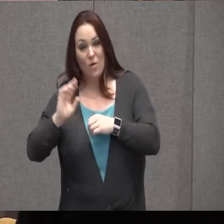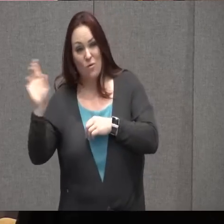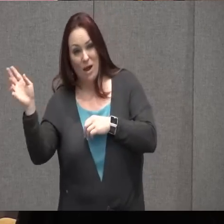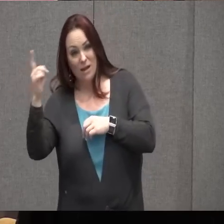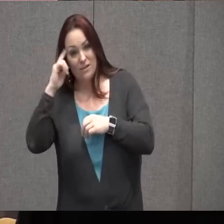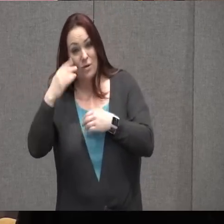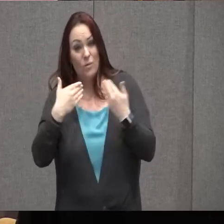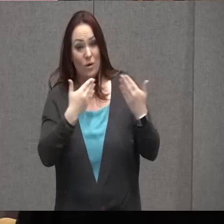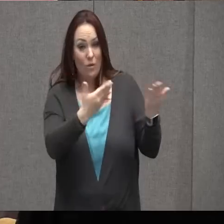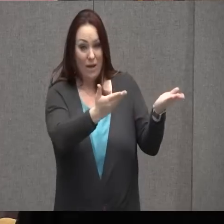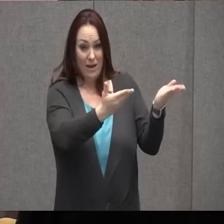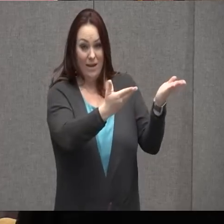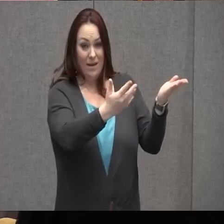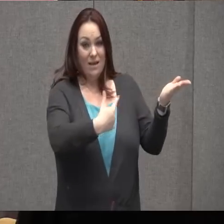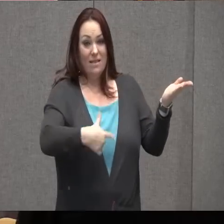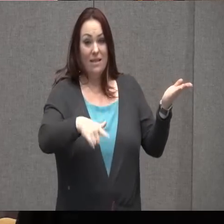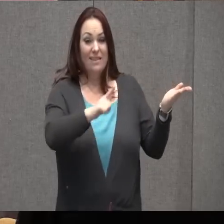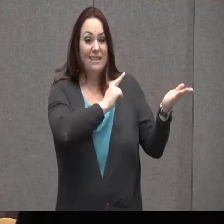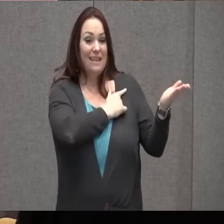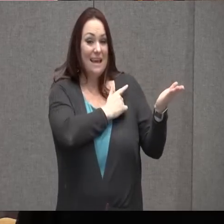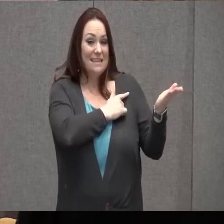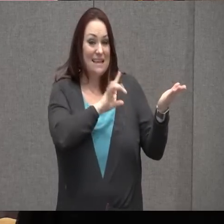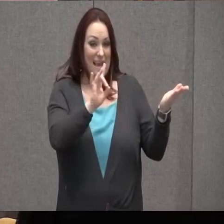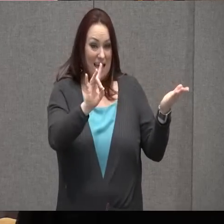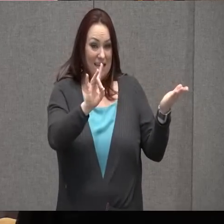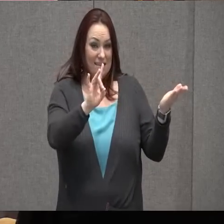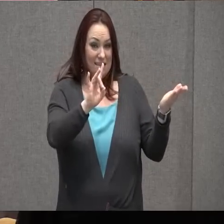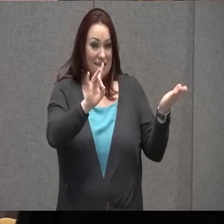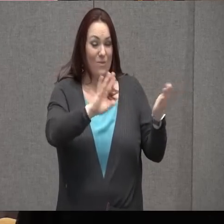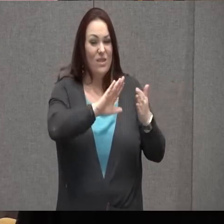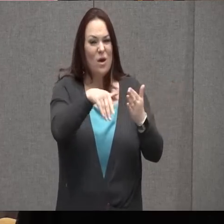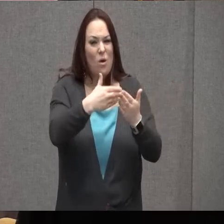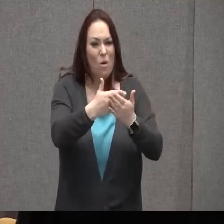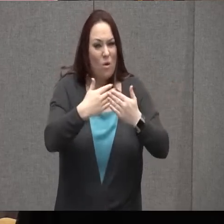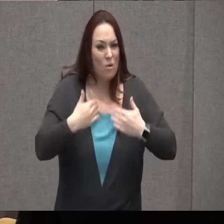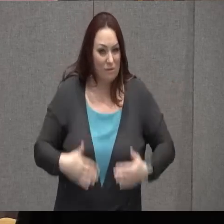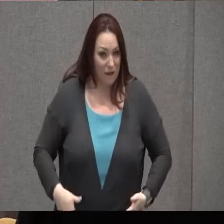eight with our whole body.